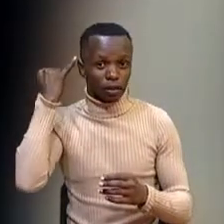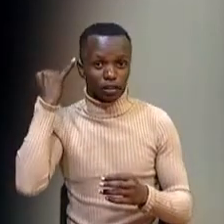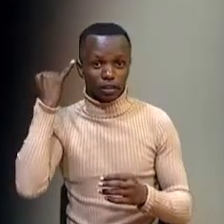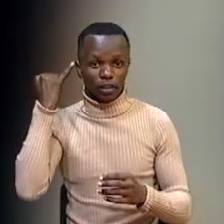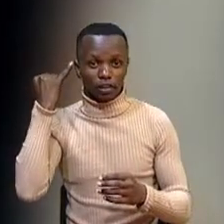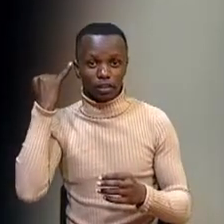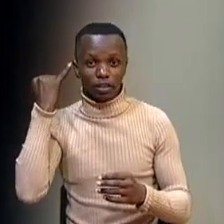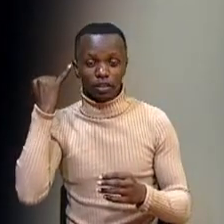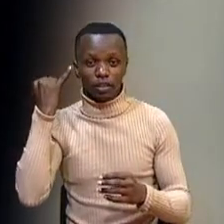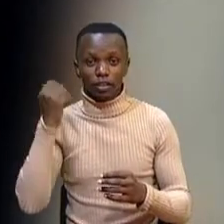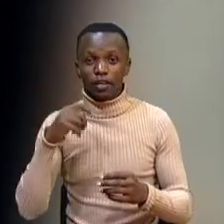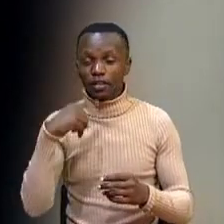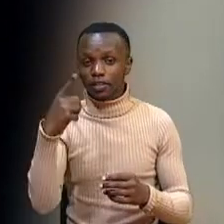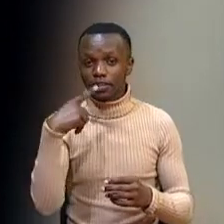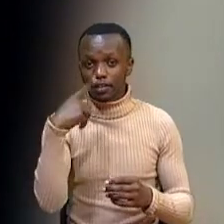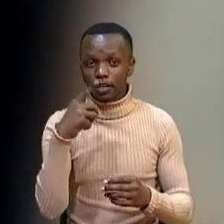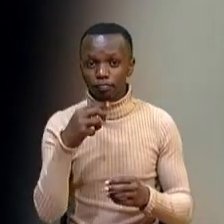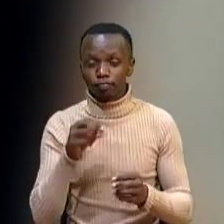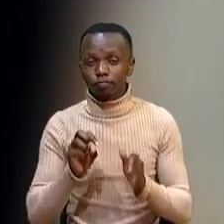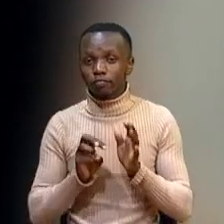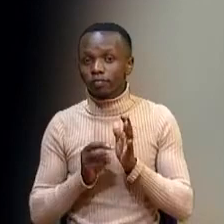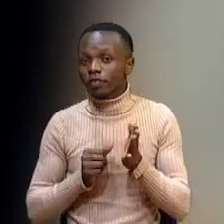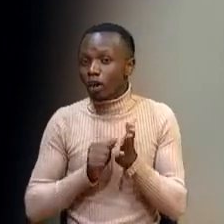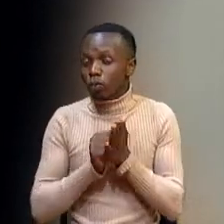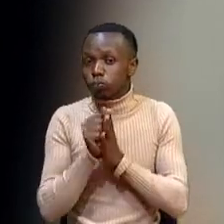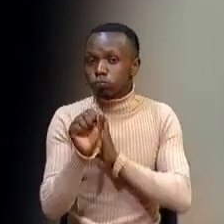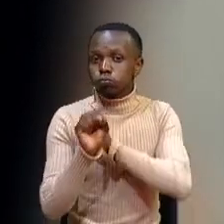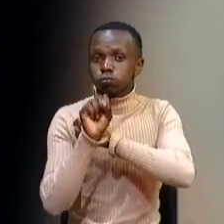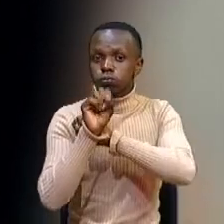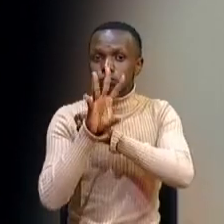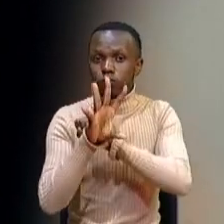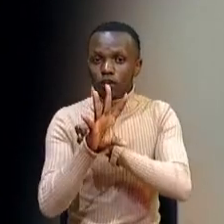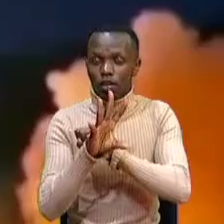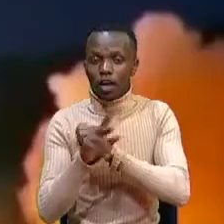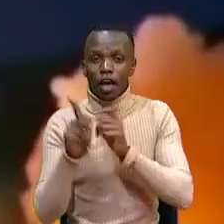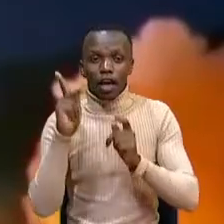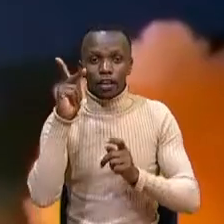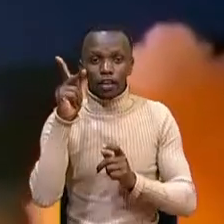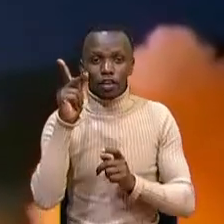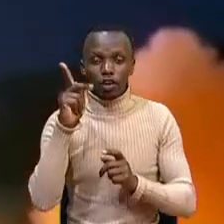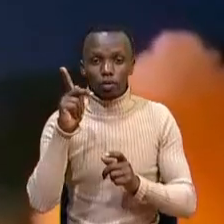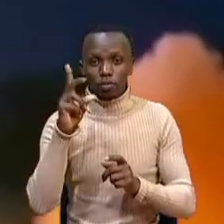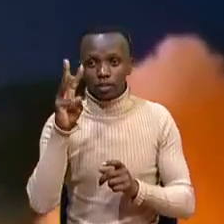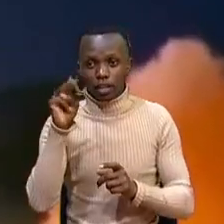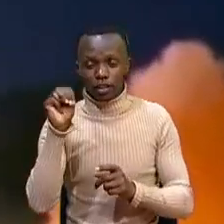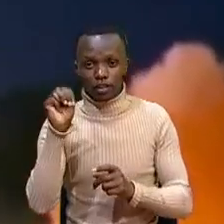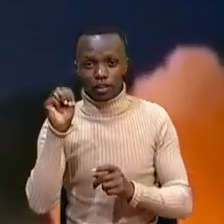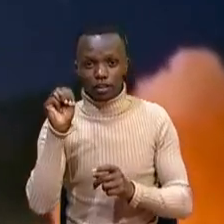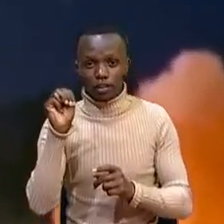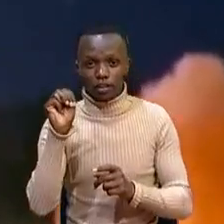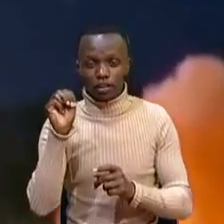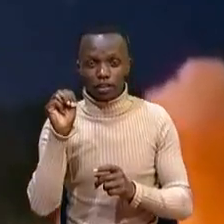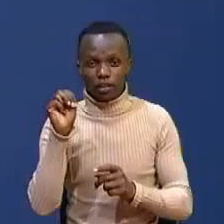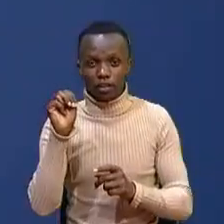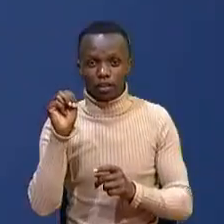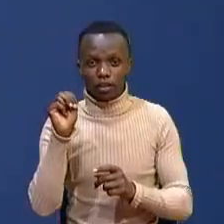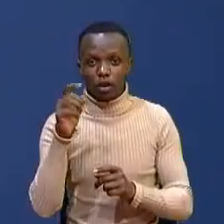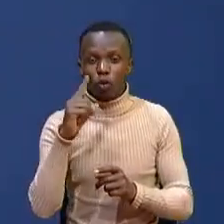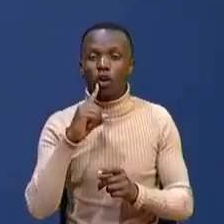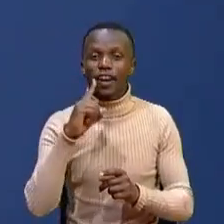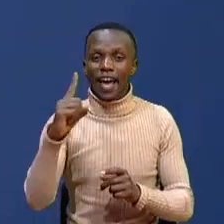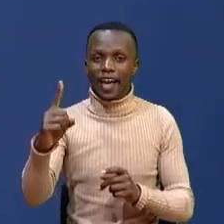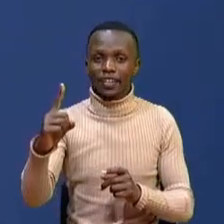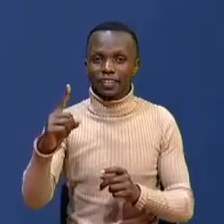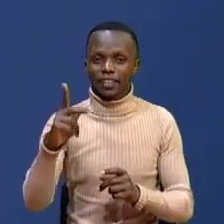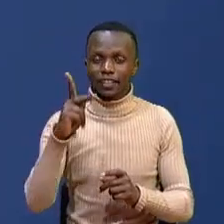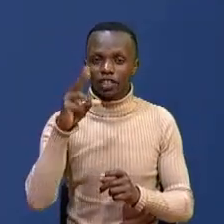Yasukazu Hamada said the projectile flew some 350 kilometers at a maximum altitude of around 100 kilometers and appears